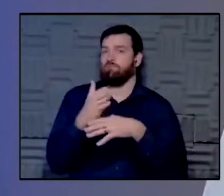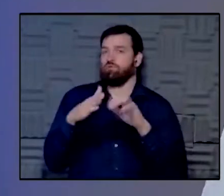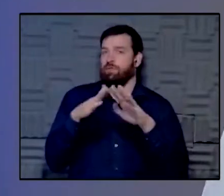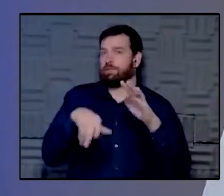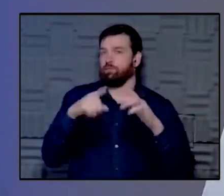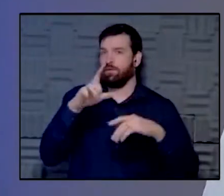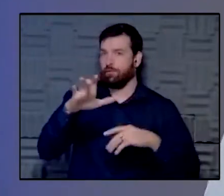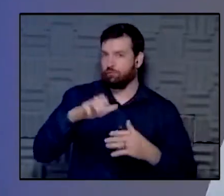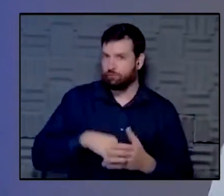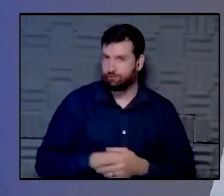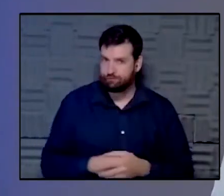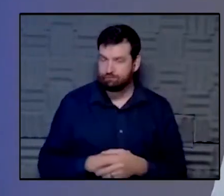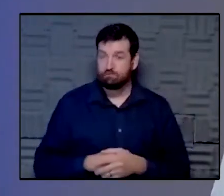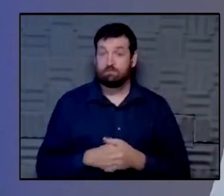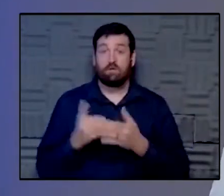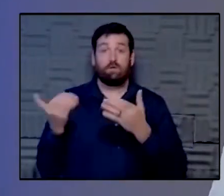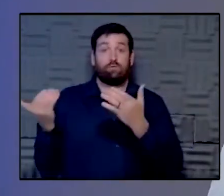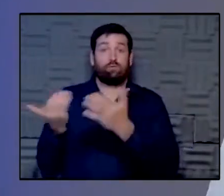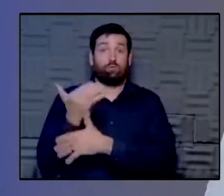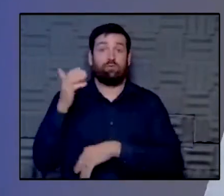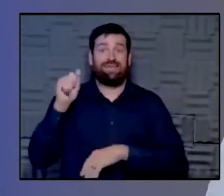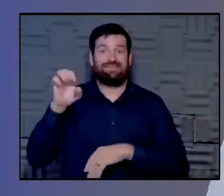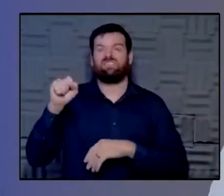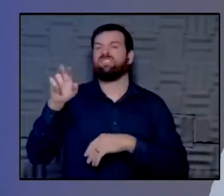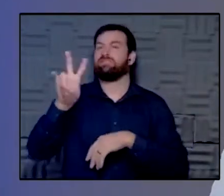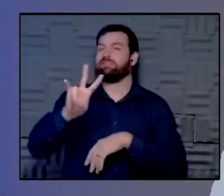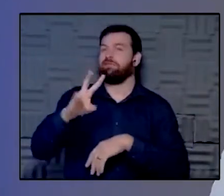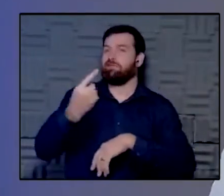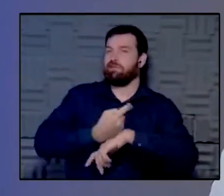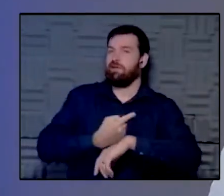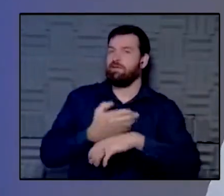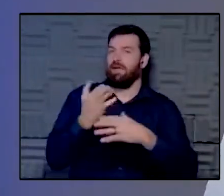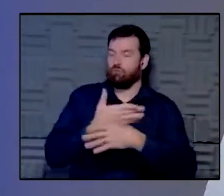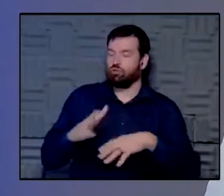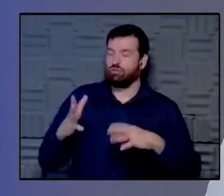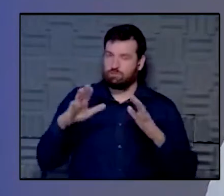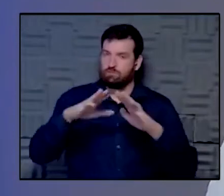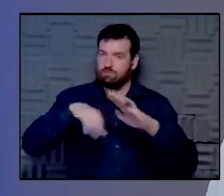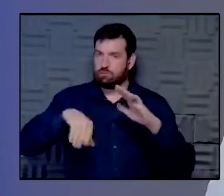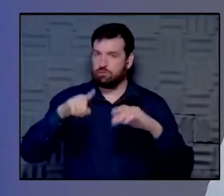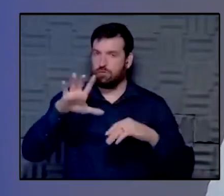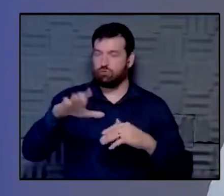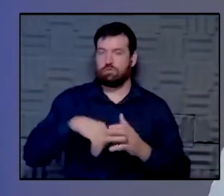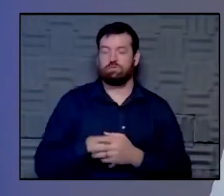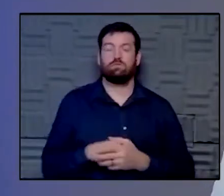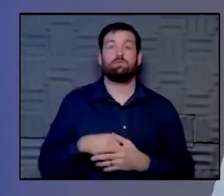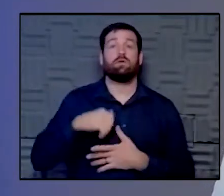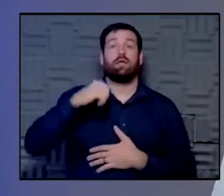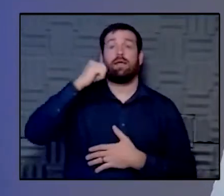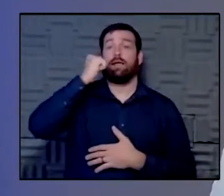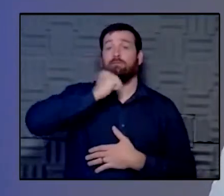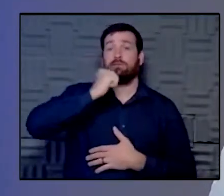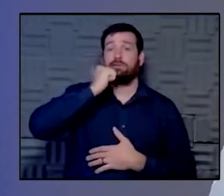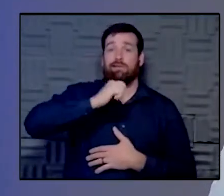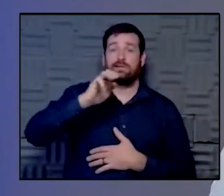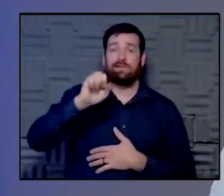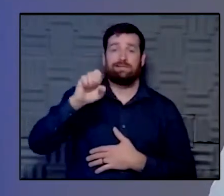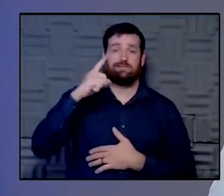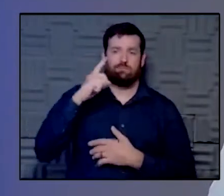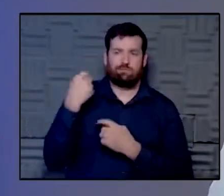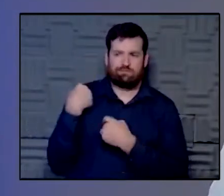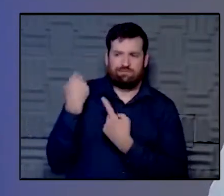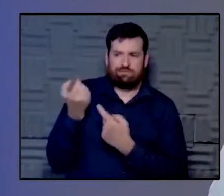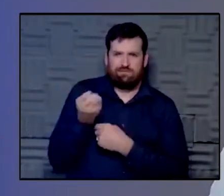and the new cases, the 7-day rolling average is below 100, and I think the daily new cases for the last couple